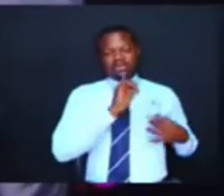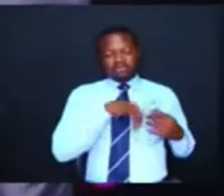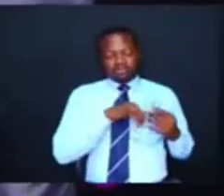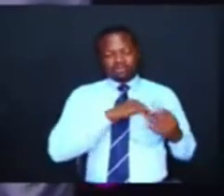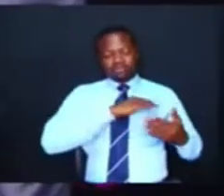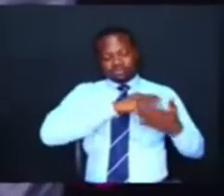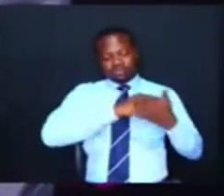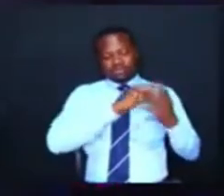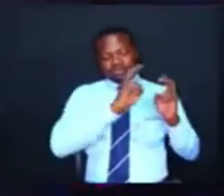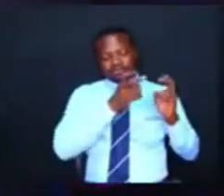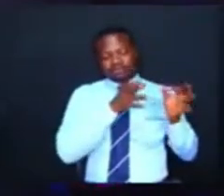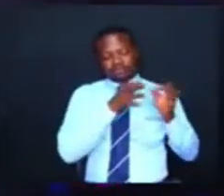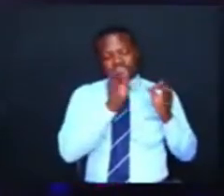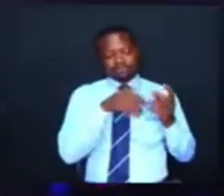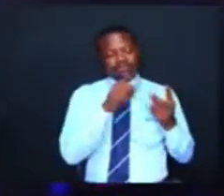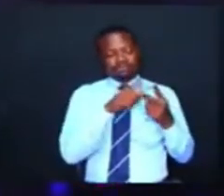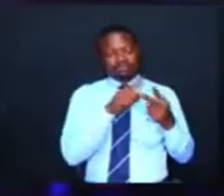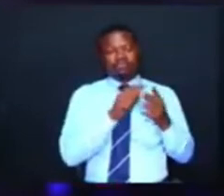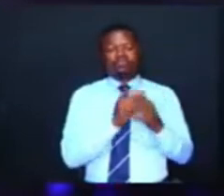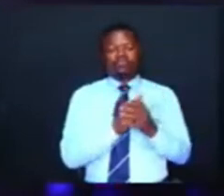who kind now. Say, Proverbs